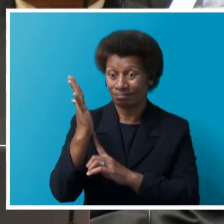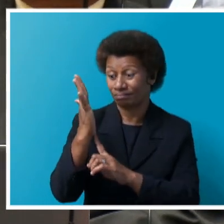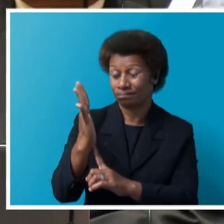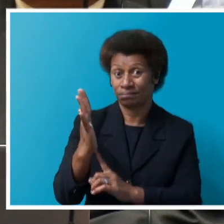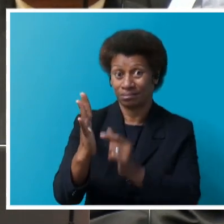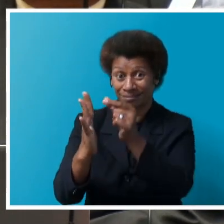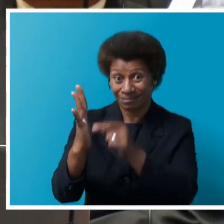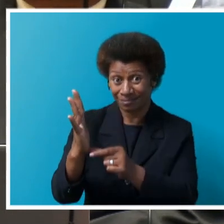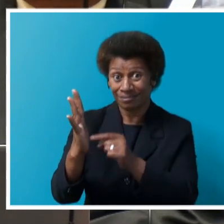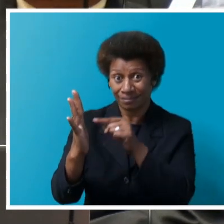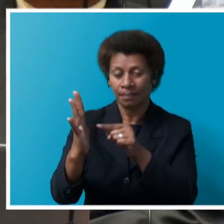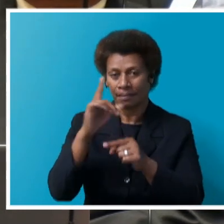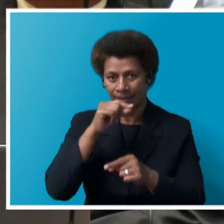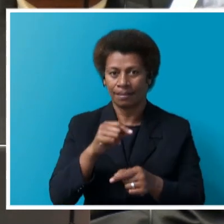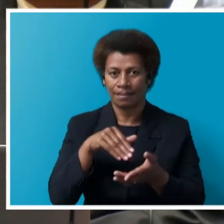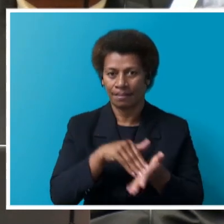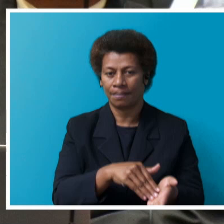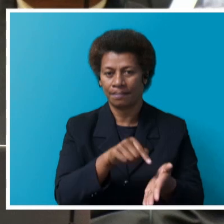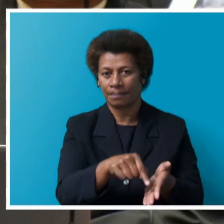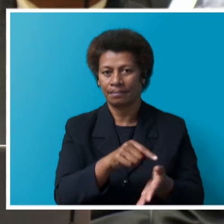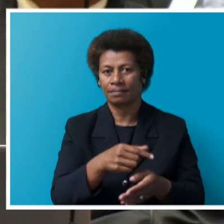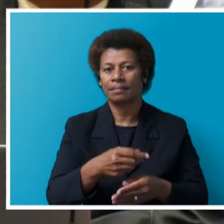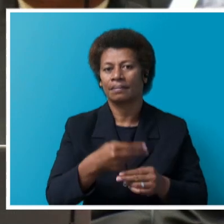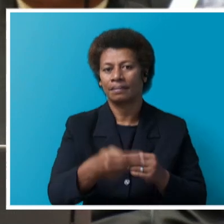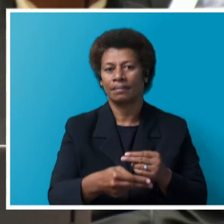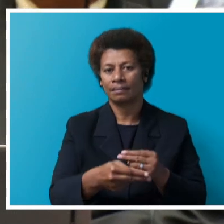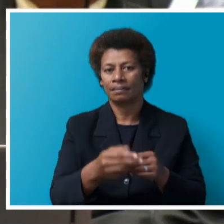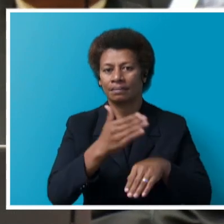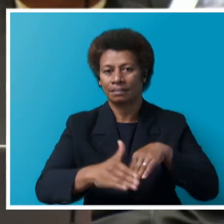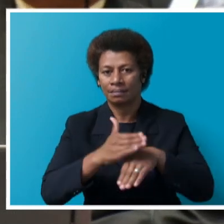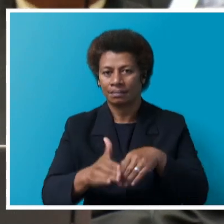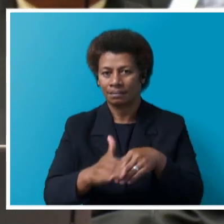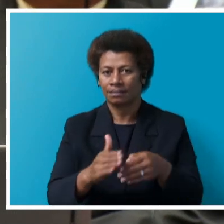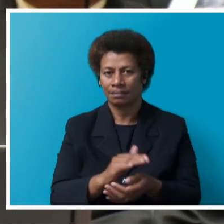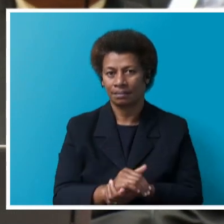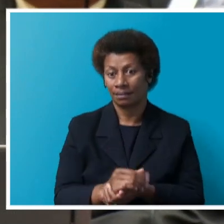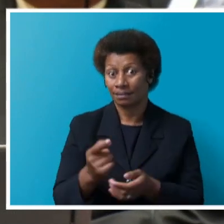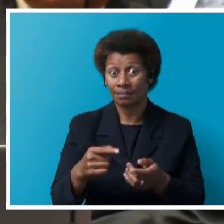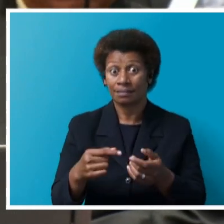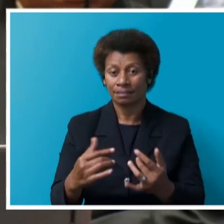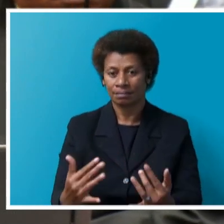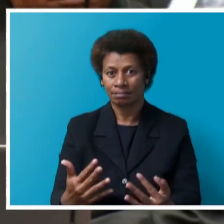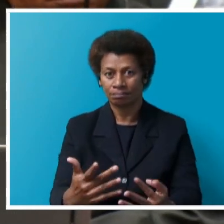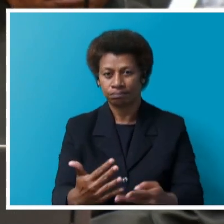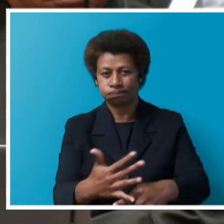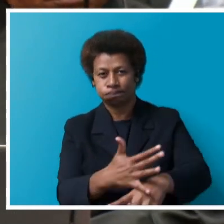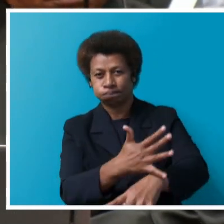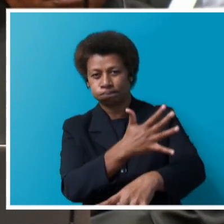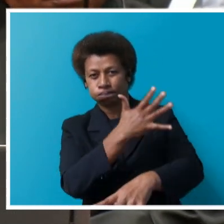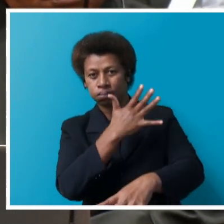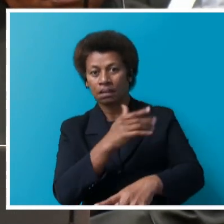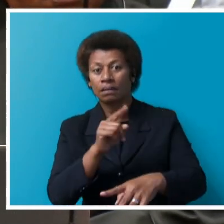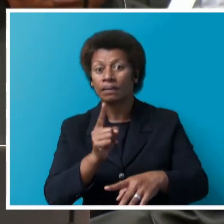metaphor speaks to the resilience we must embrace. The rising tide of challenges, economic, social, and